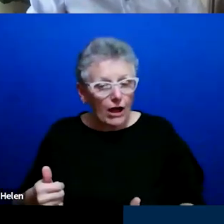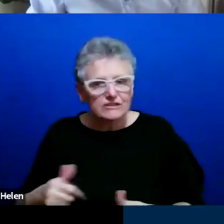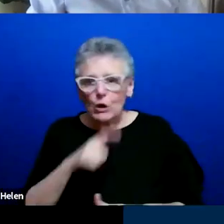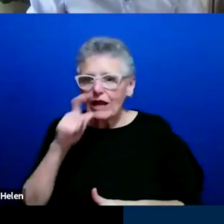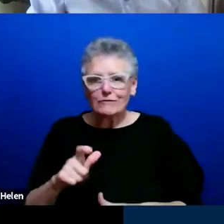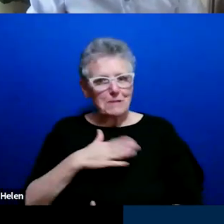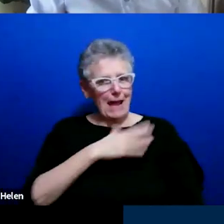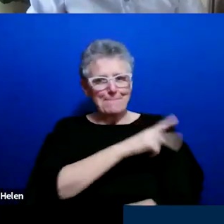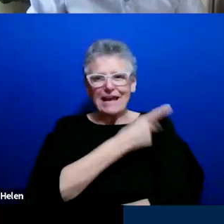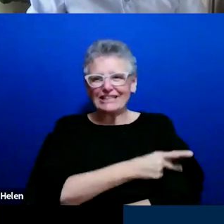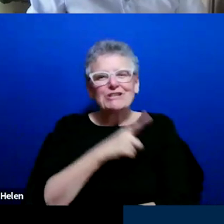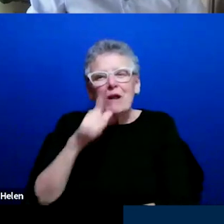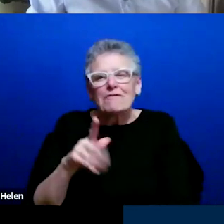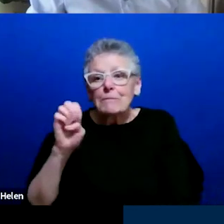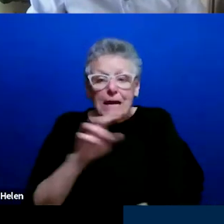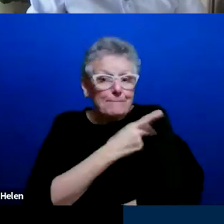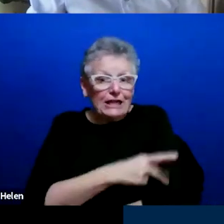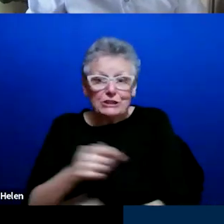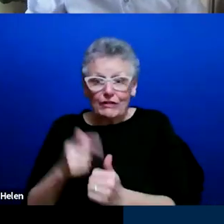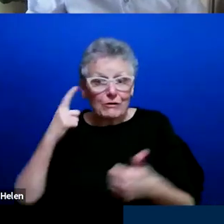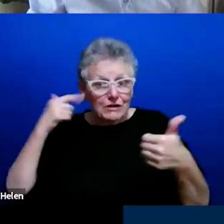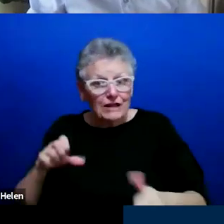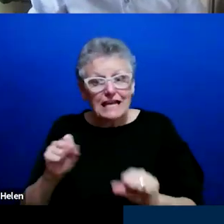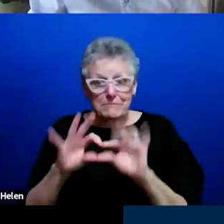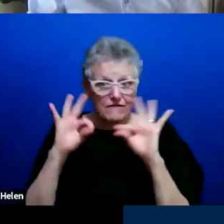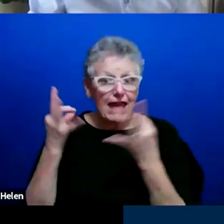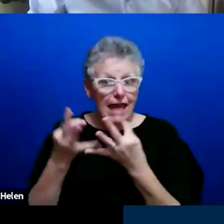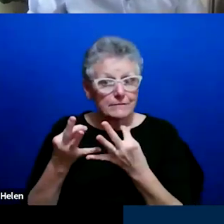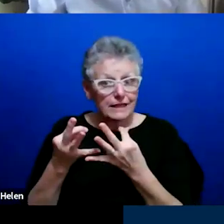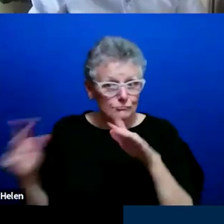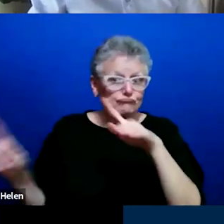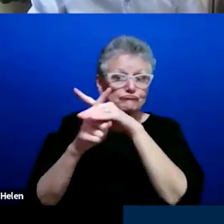have to be my patients. They don't have to be a patient with hearing loss. They can be family.